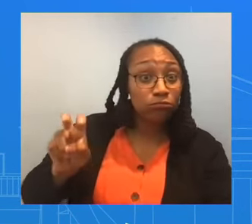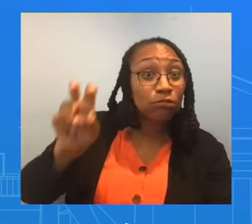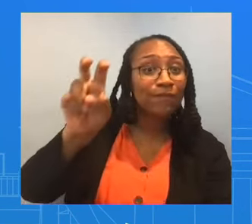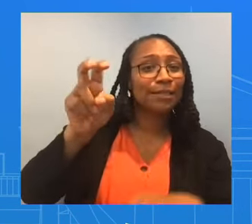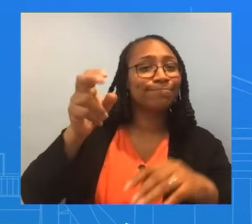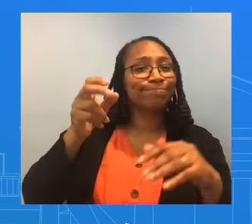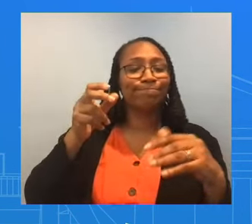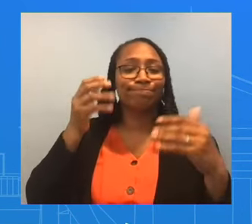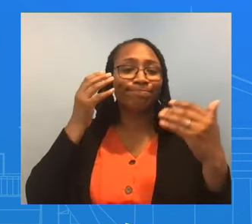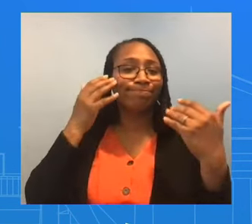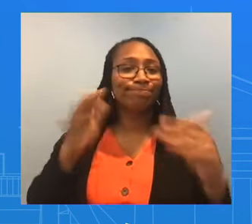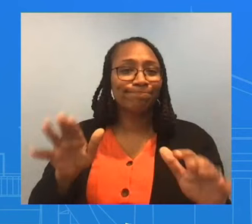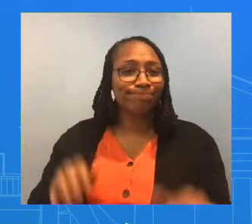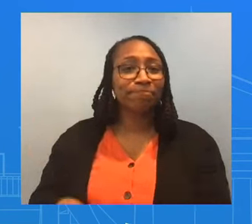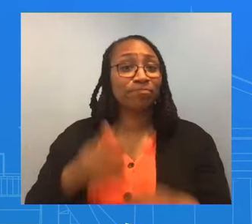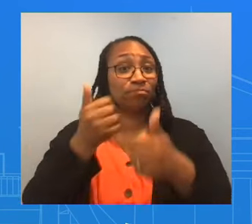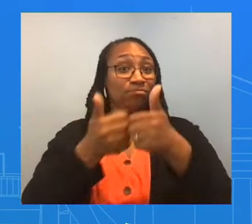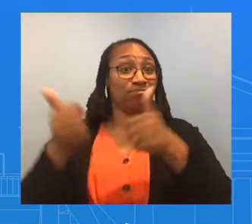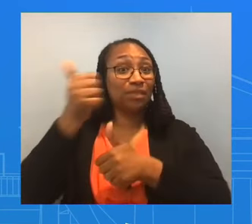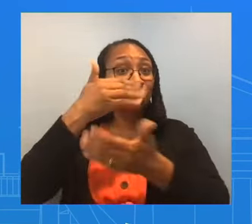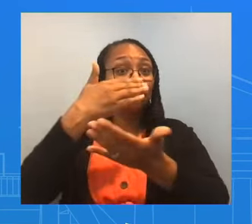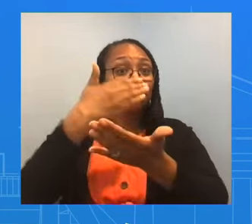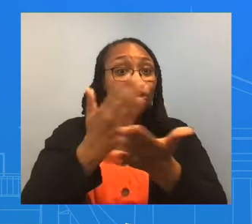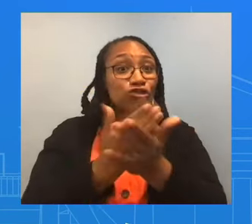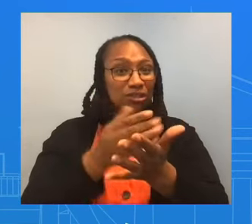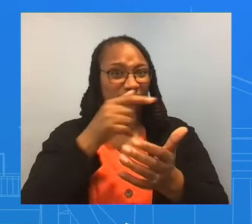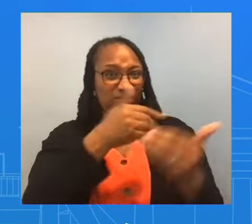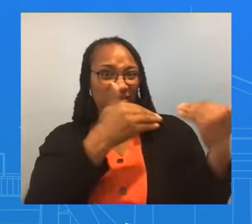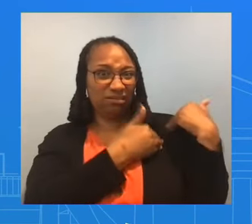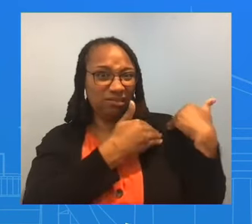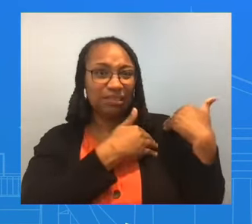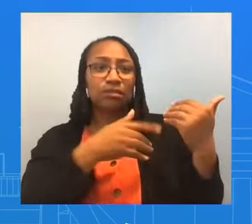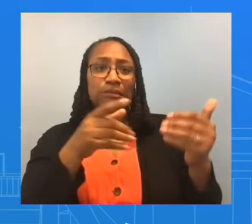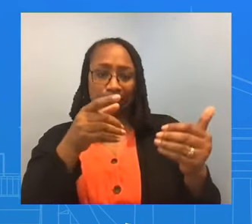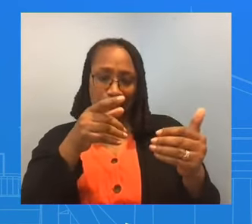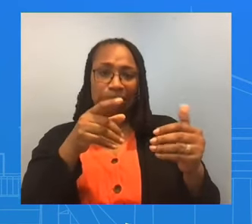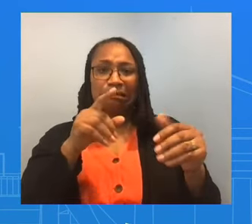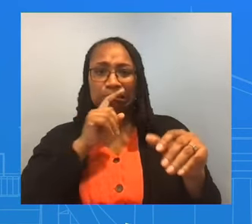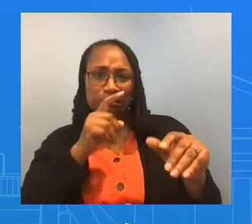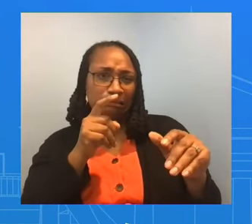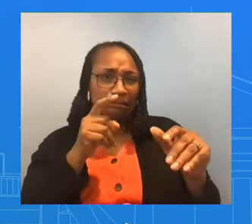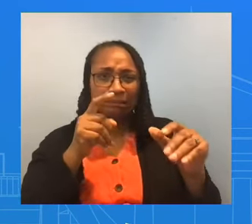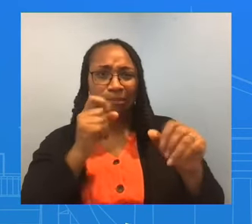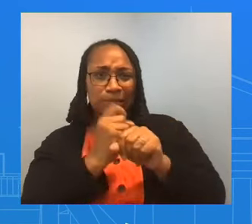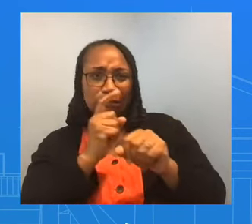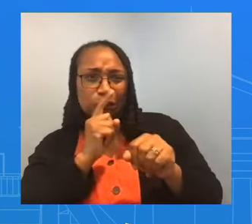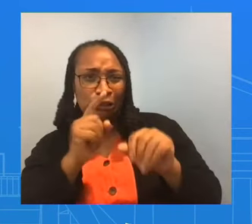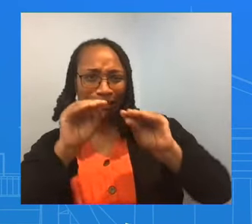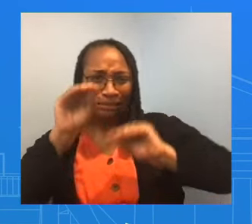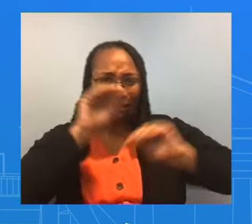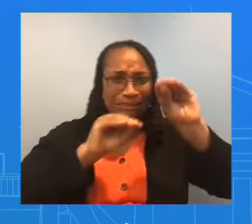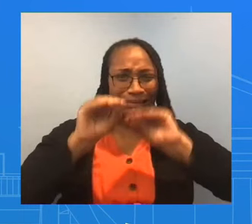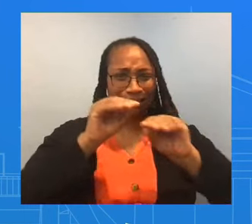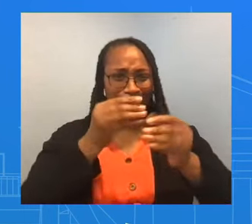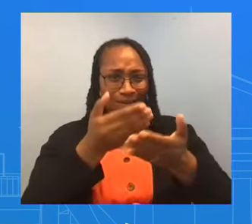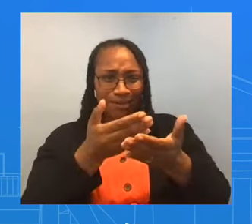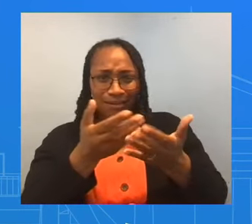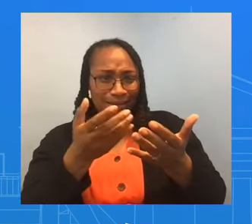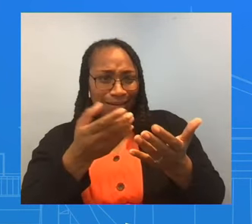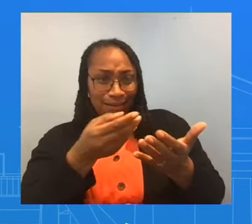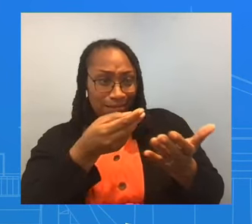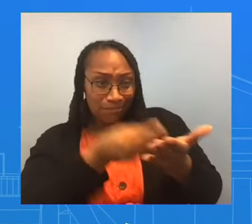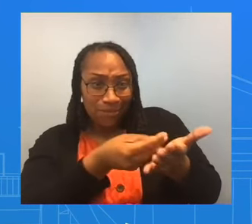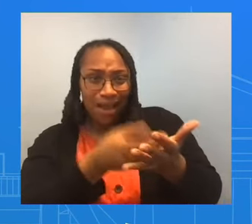major disruption for the Northeast region in terms of supply chains and movement of goods. Is there something the federal government can do, something that's